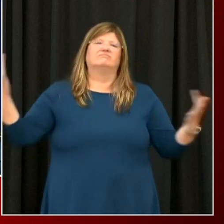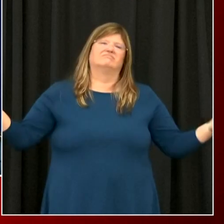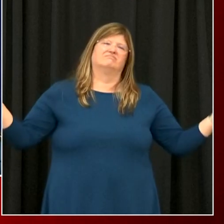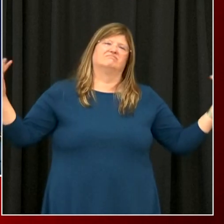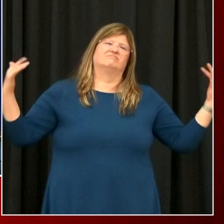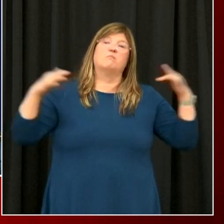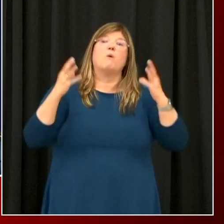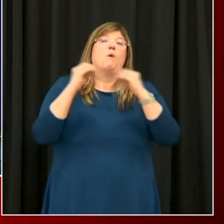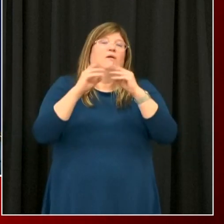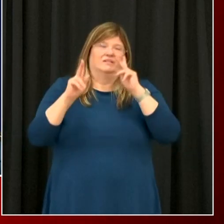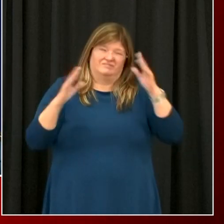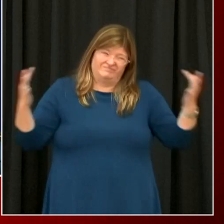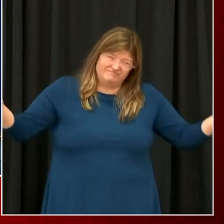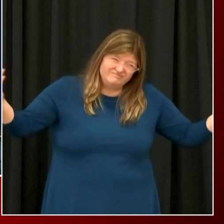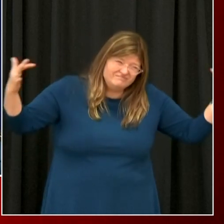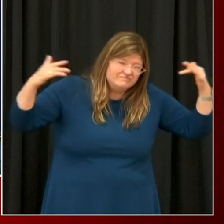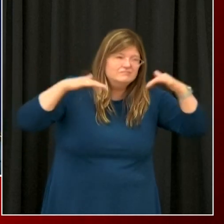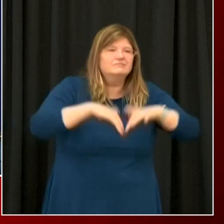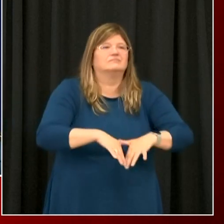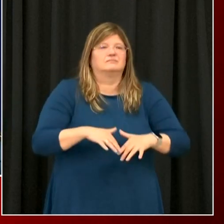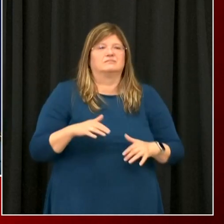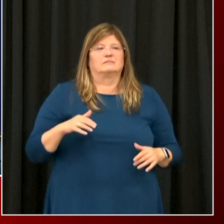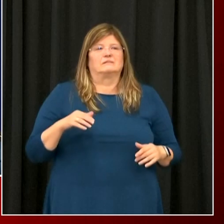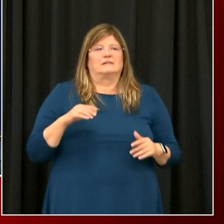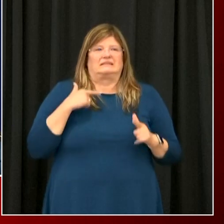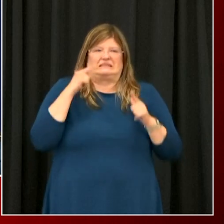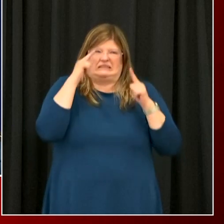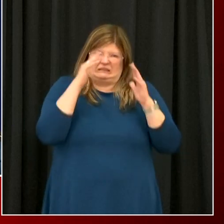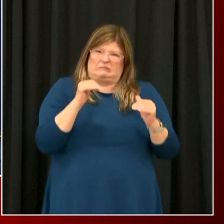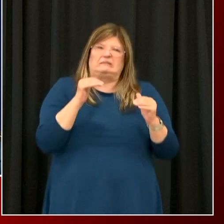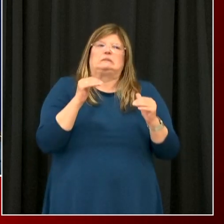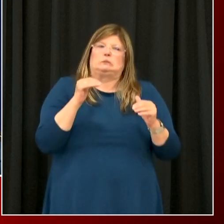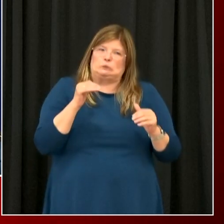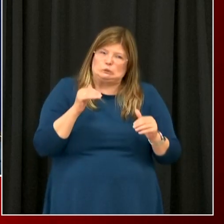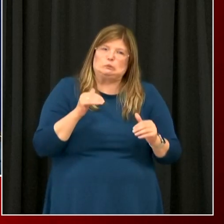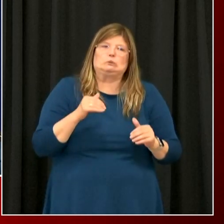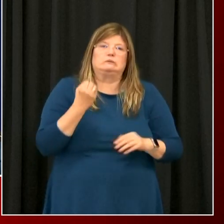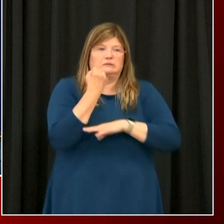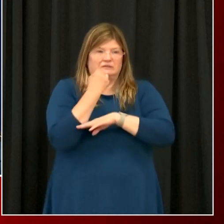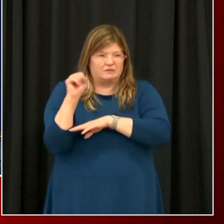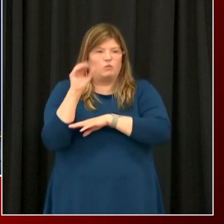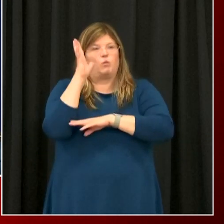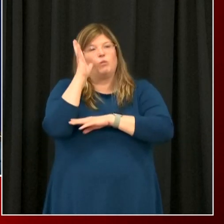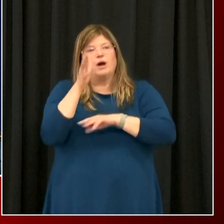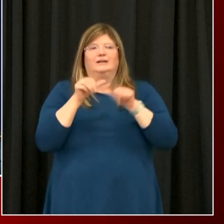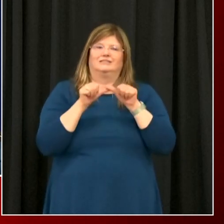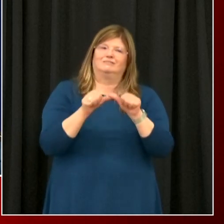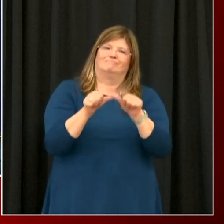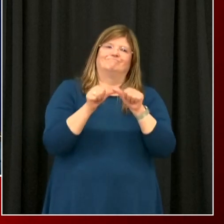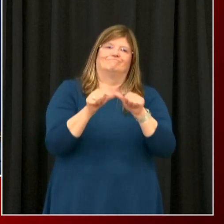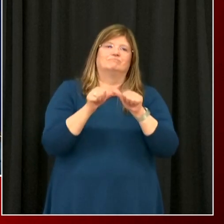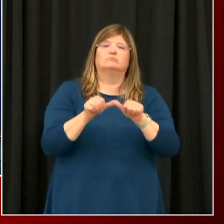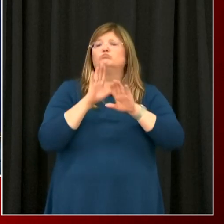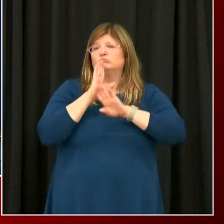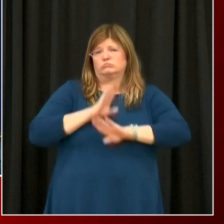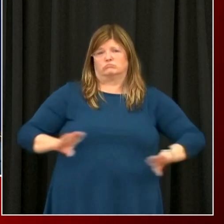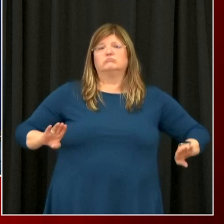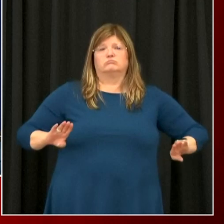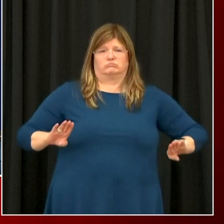date, and we anticipate that the protesters will continue to be peaceful as they have been over the